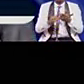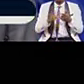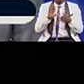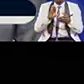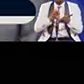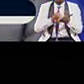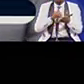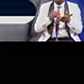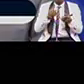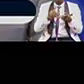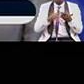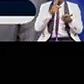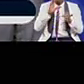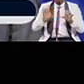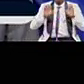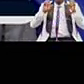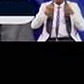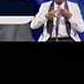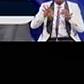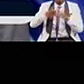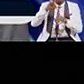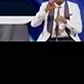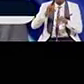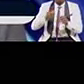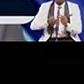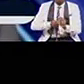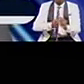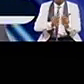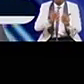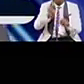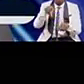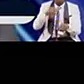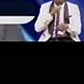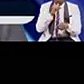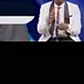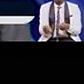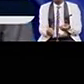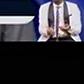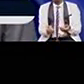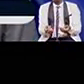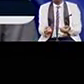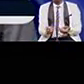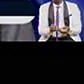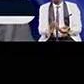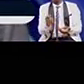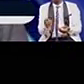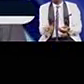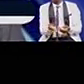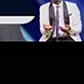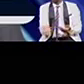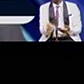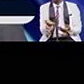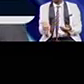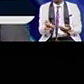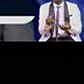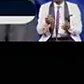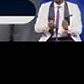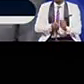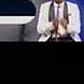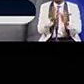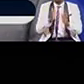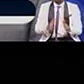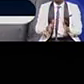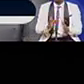follow-up, not casual follow-up. Embarking on it just to fulfill all